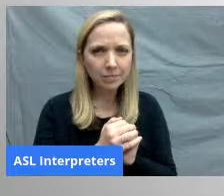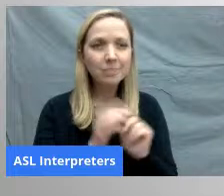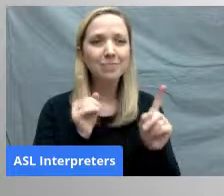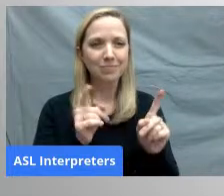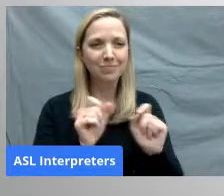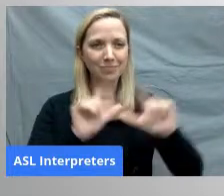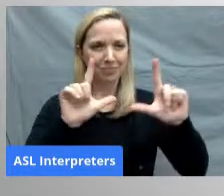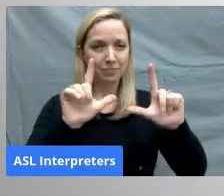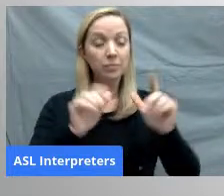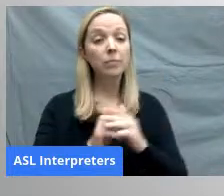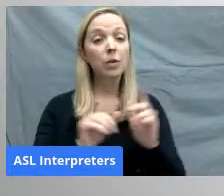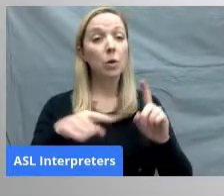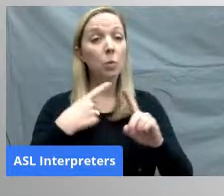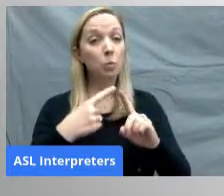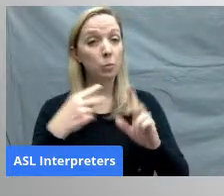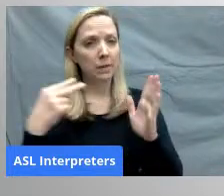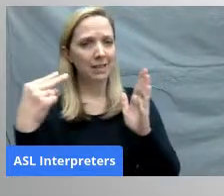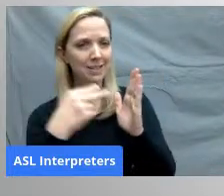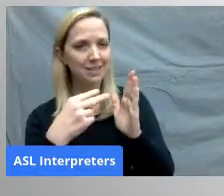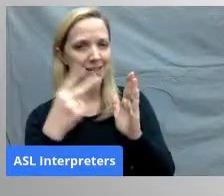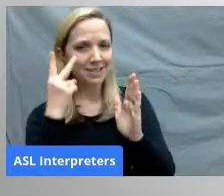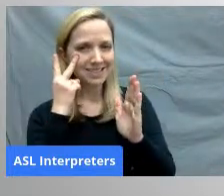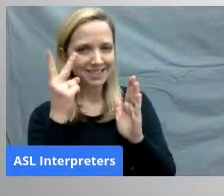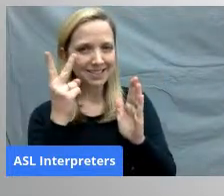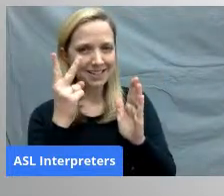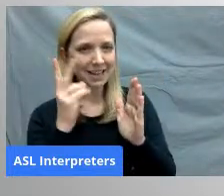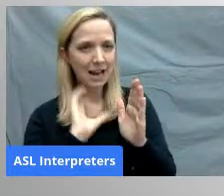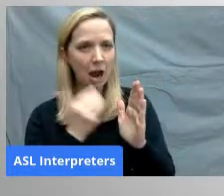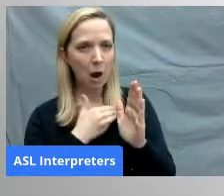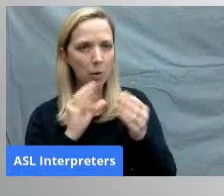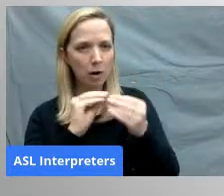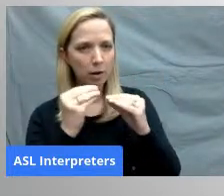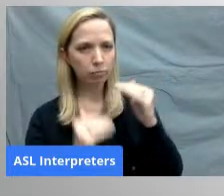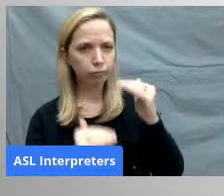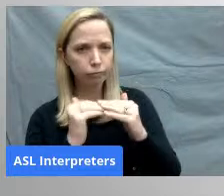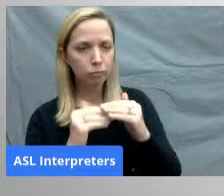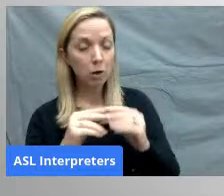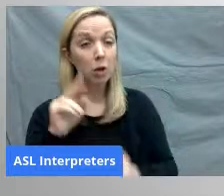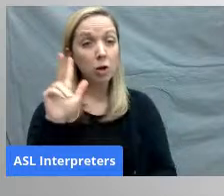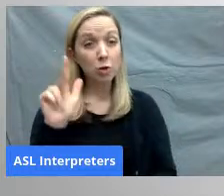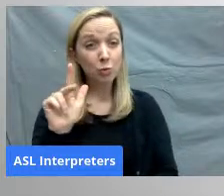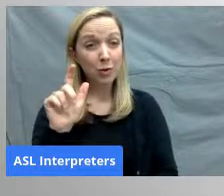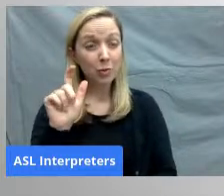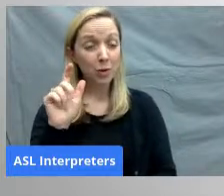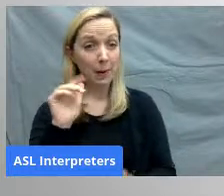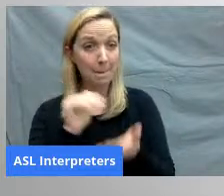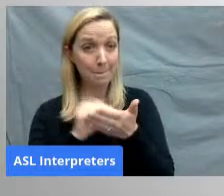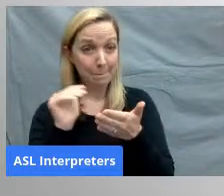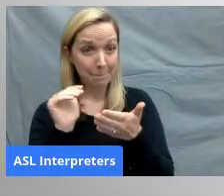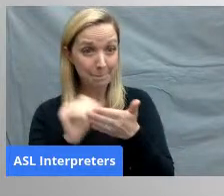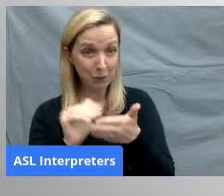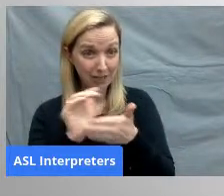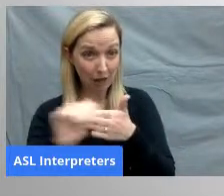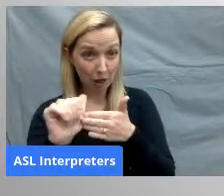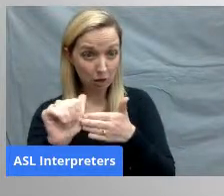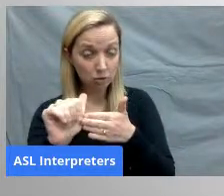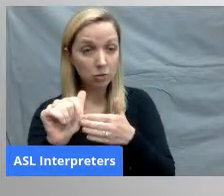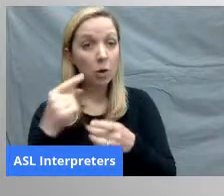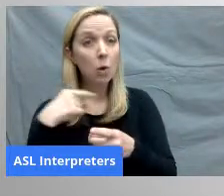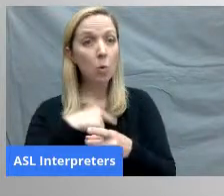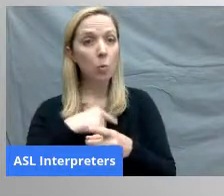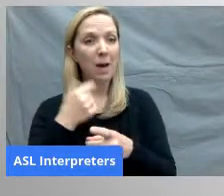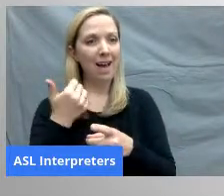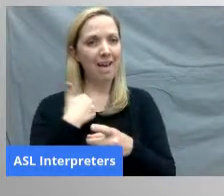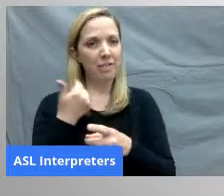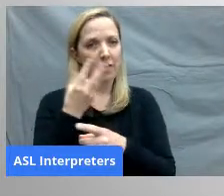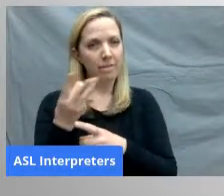When we're looking at our threshold of $25.3 million, we will be several $1